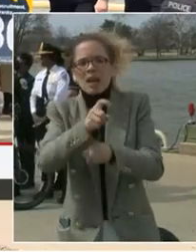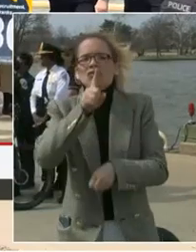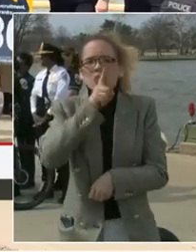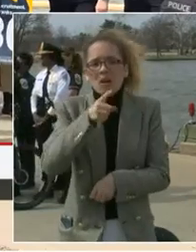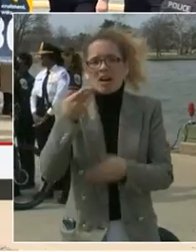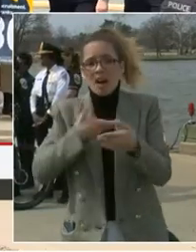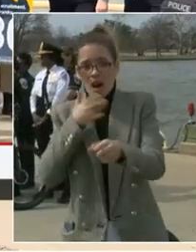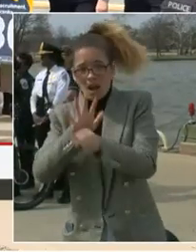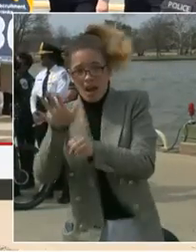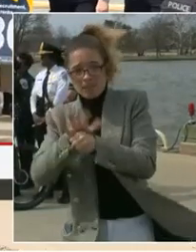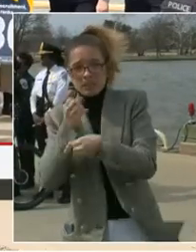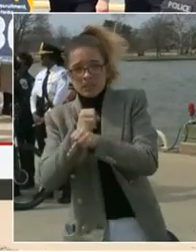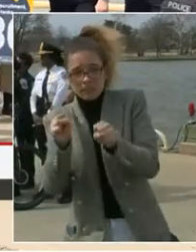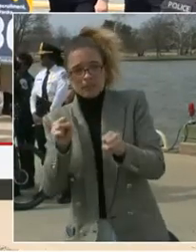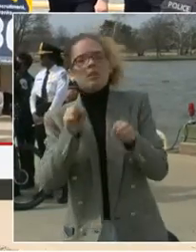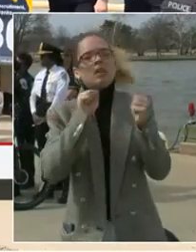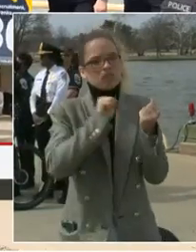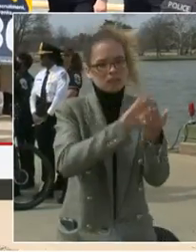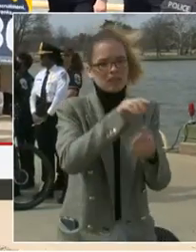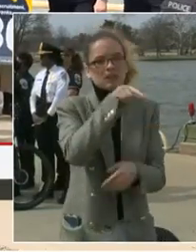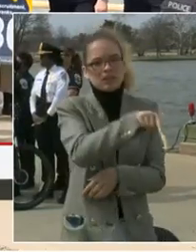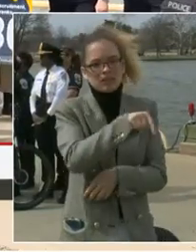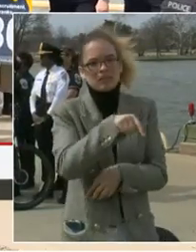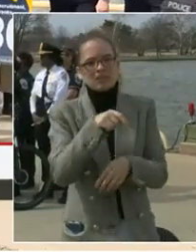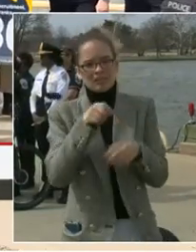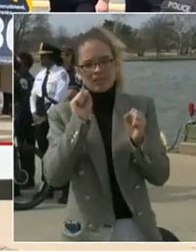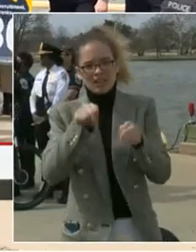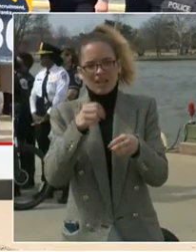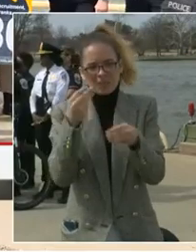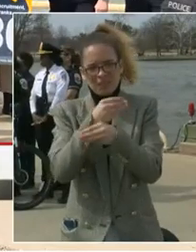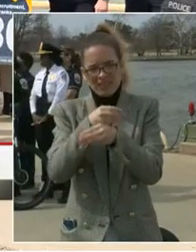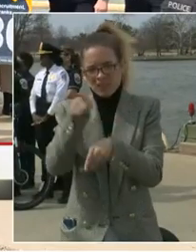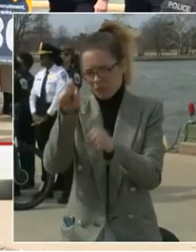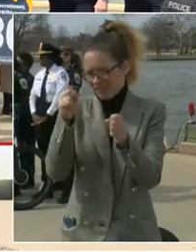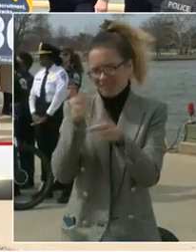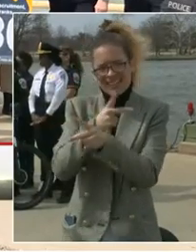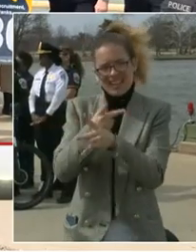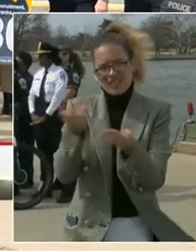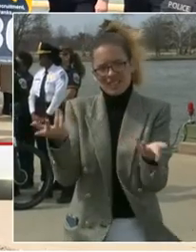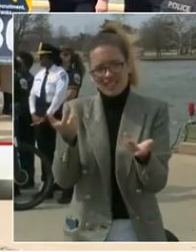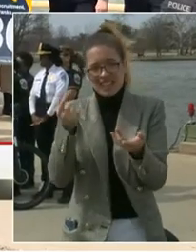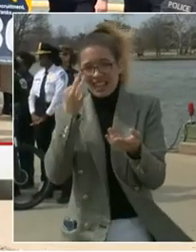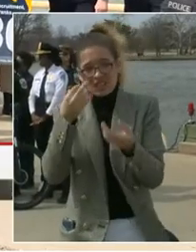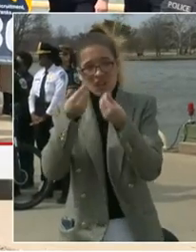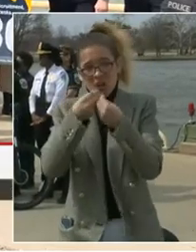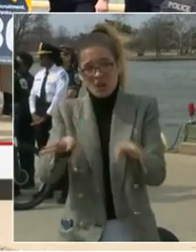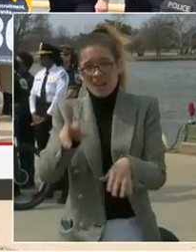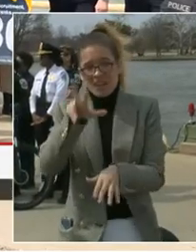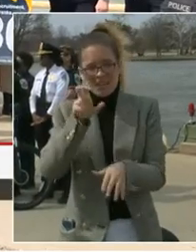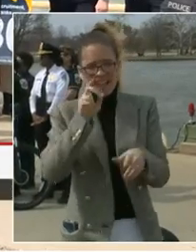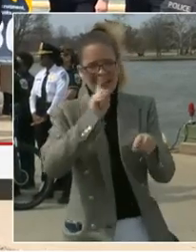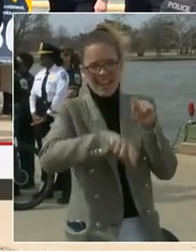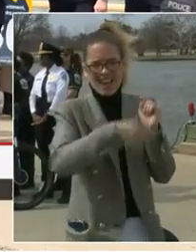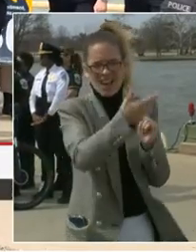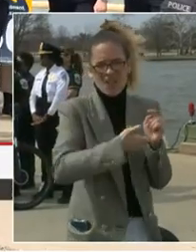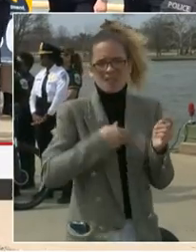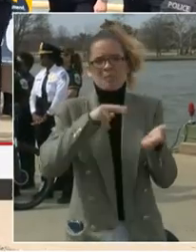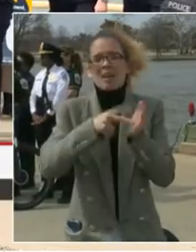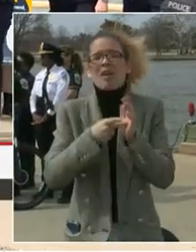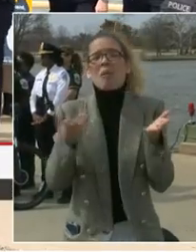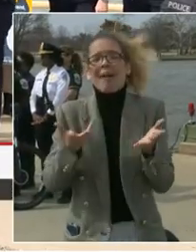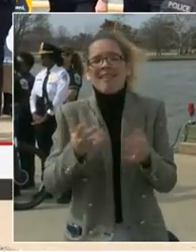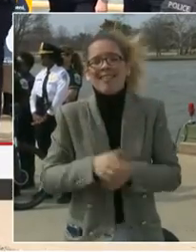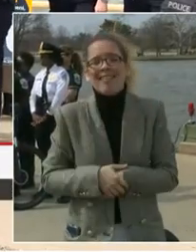that 300. Okay, so you can do the math. So if I lost 300 and I wasn't able to hire, that means I went